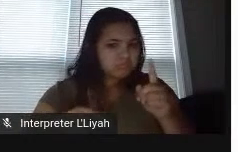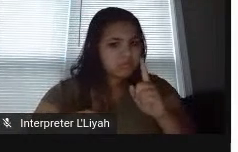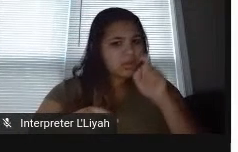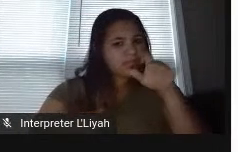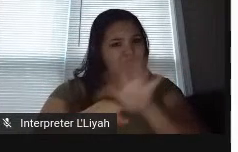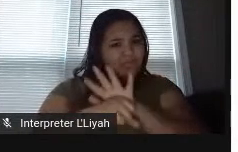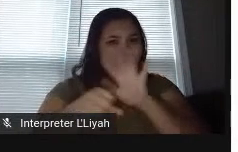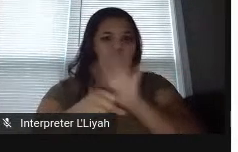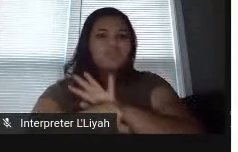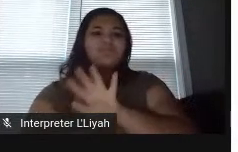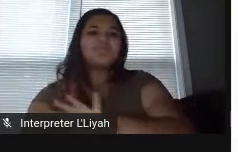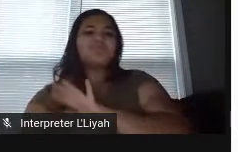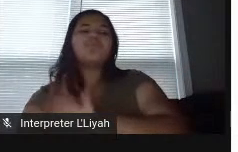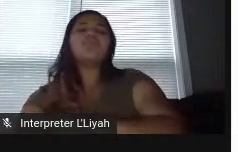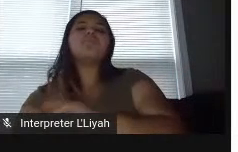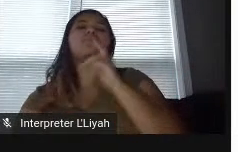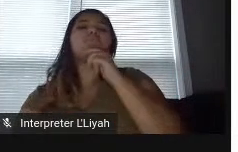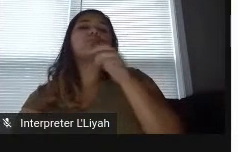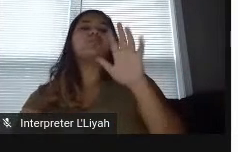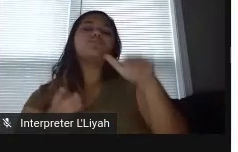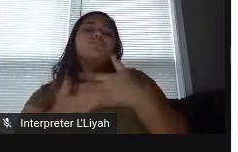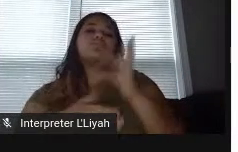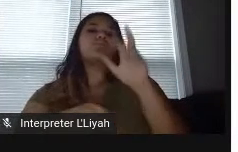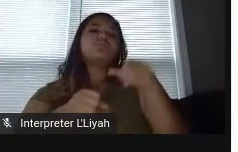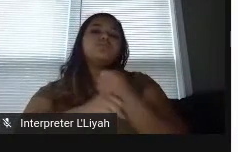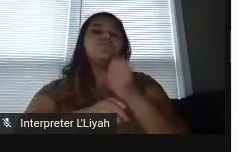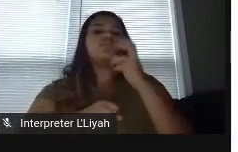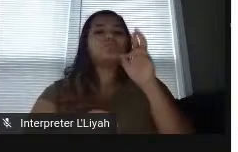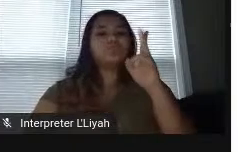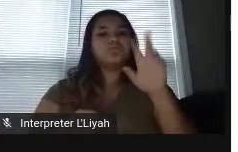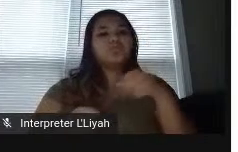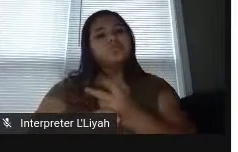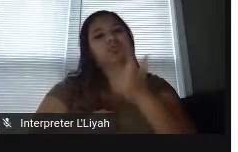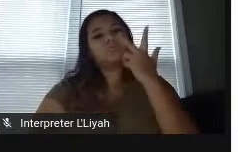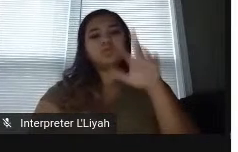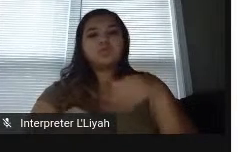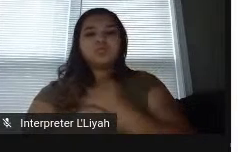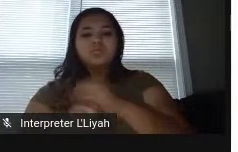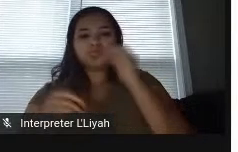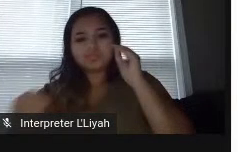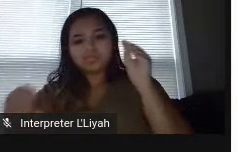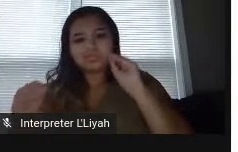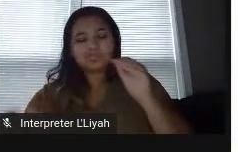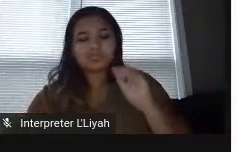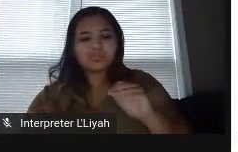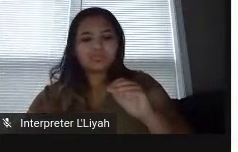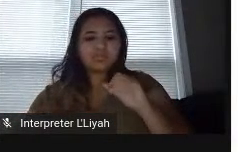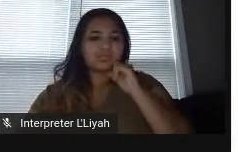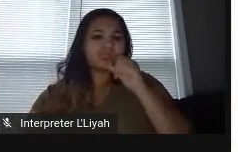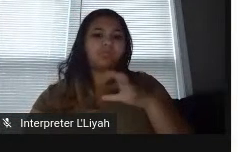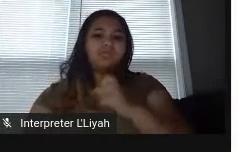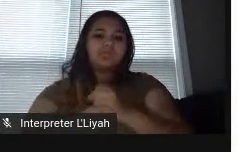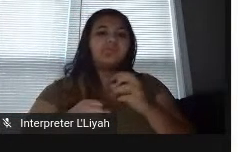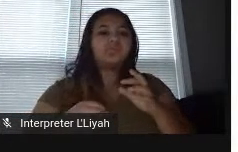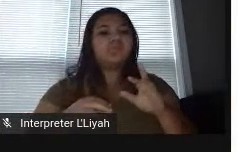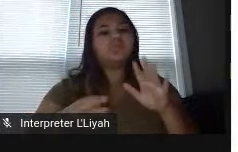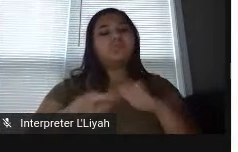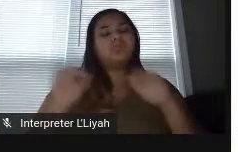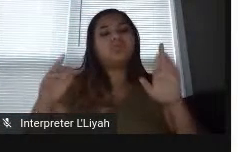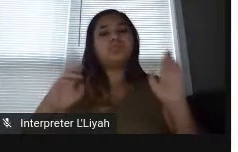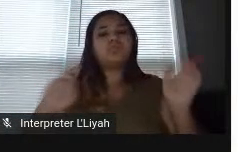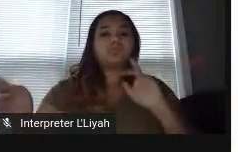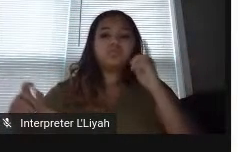a whole year and 2 years or 3 years and not getting the child ready